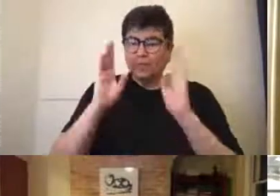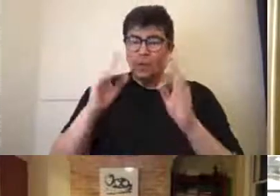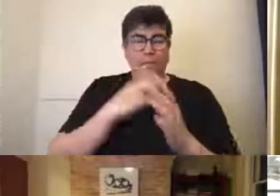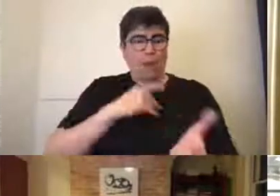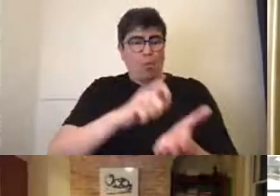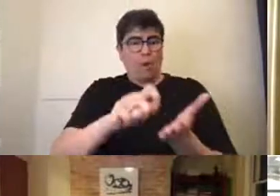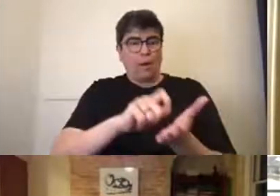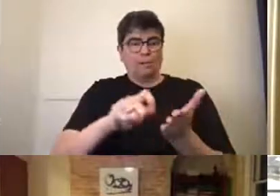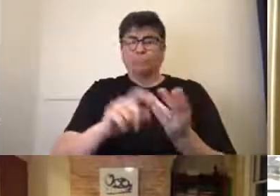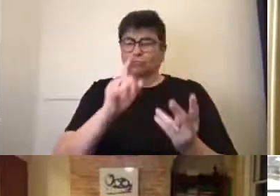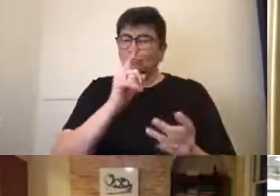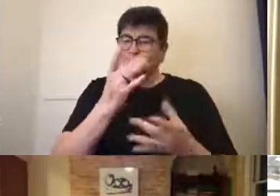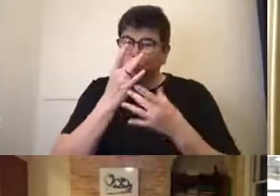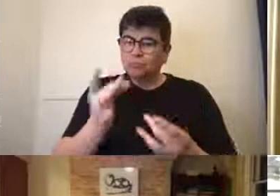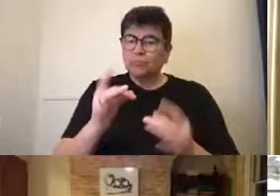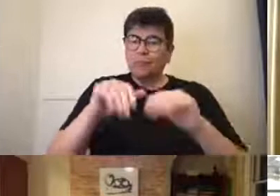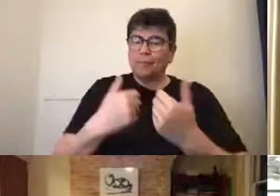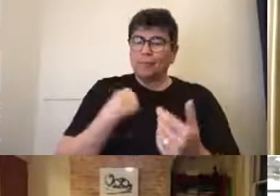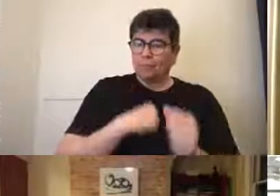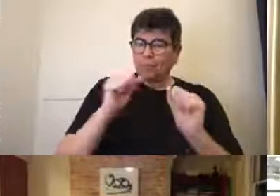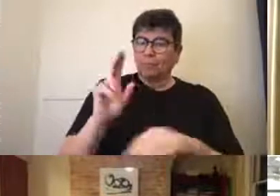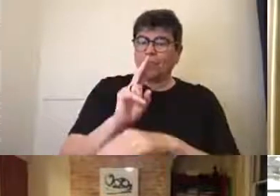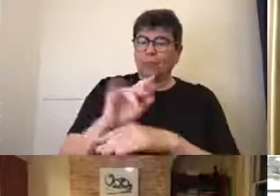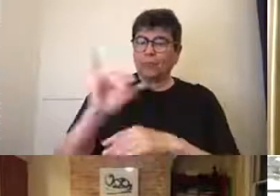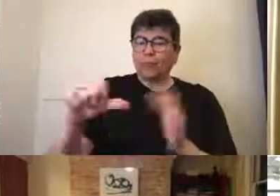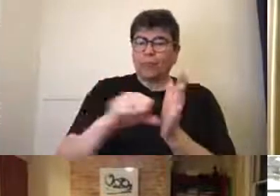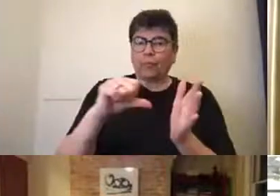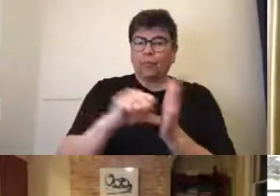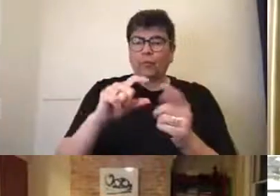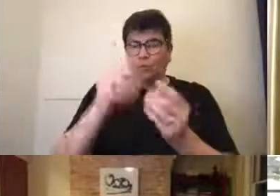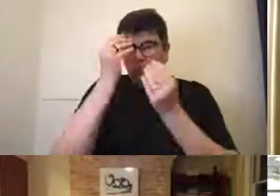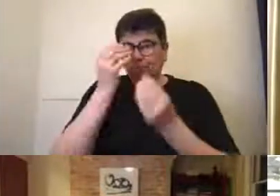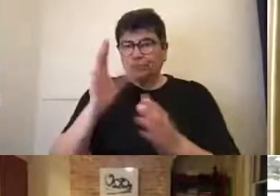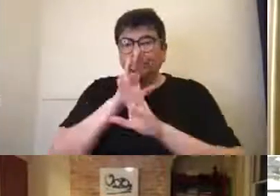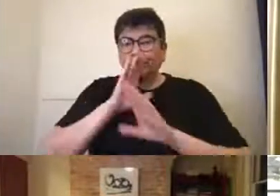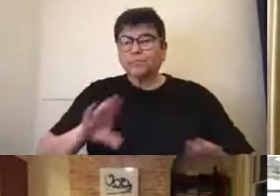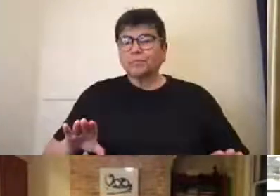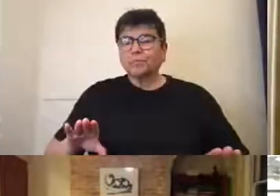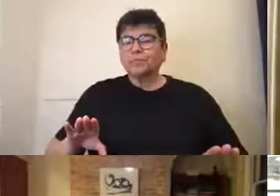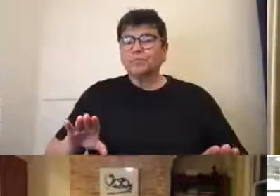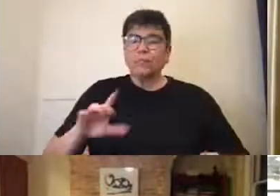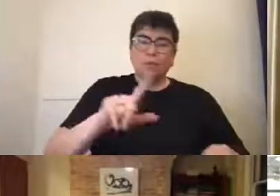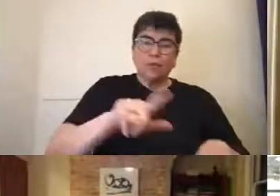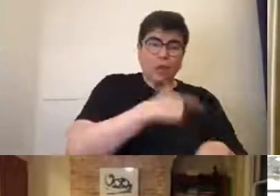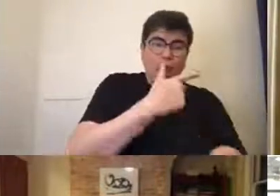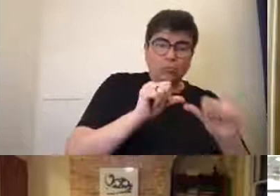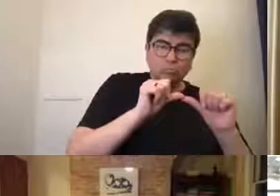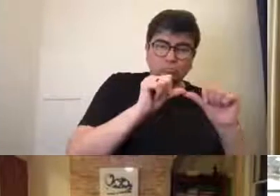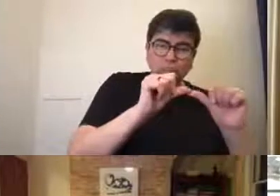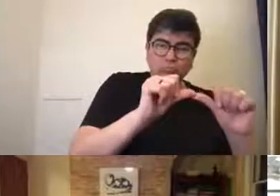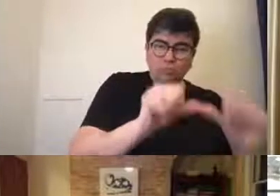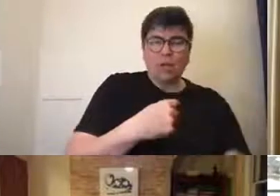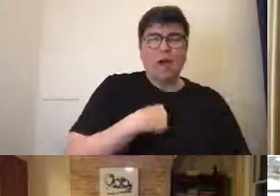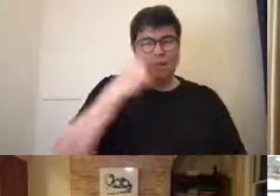you know, I'm really interested in how we can use the page to convey silences, long silences. I think I know how to do